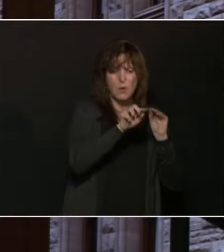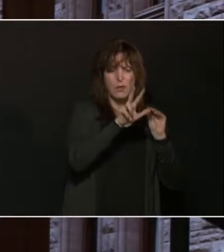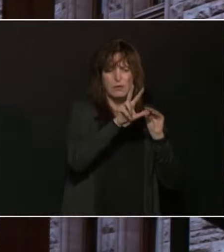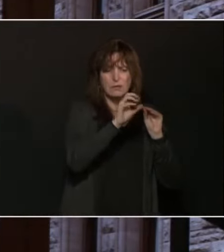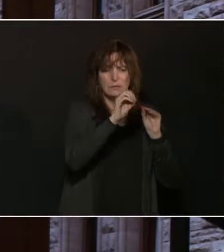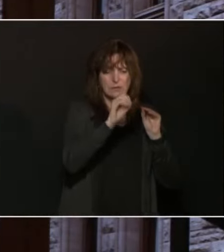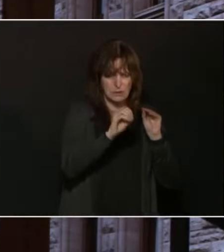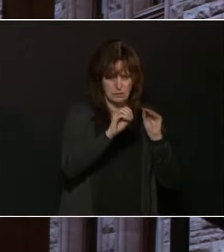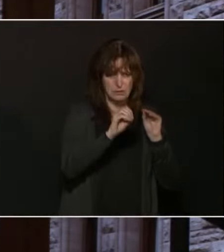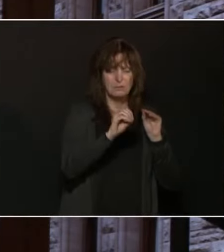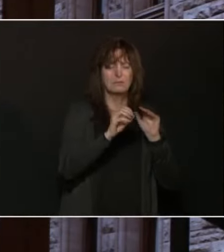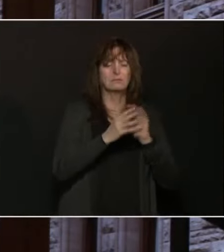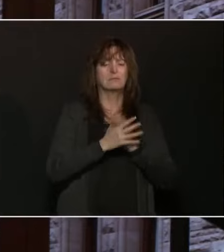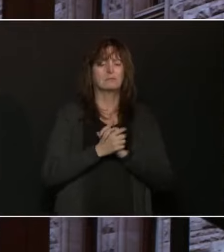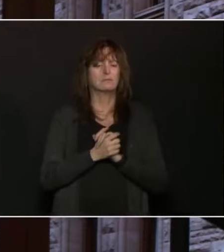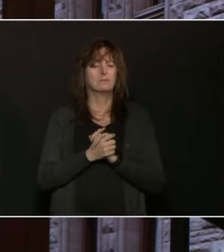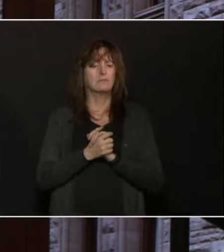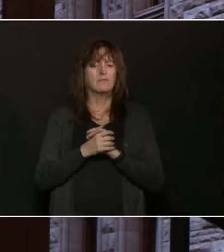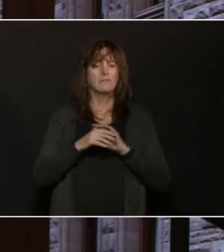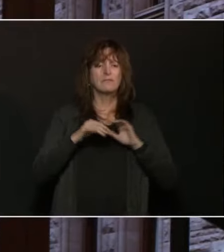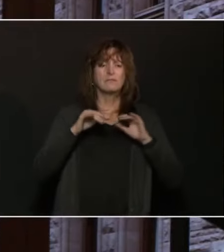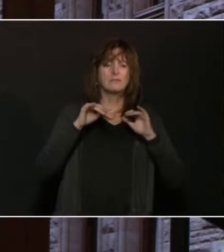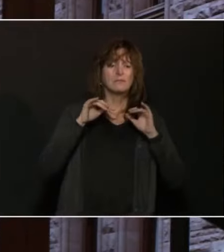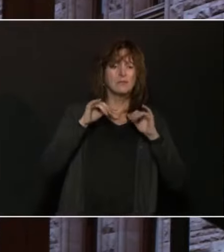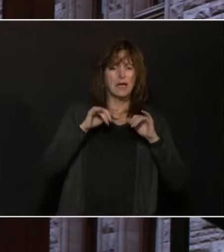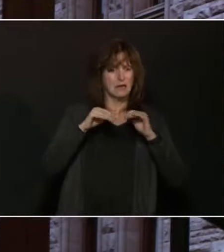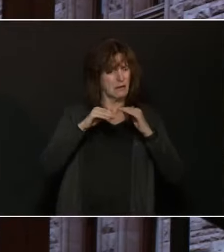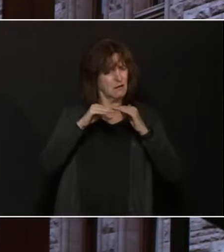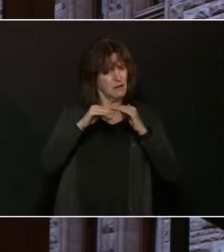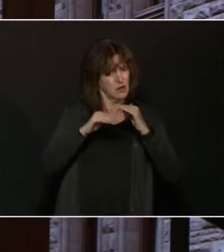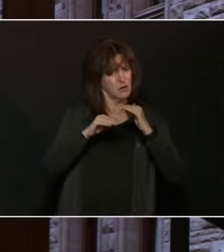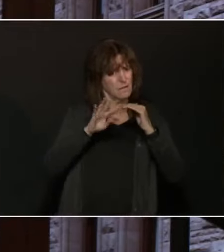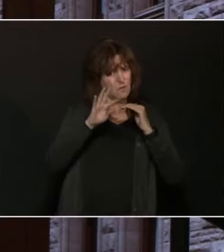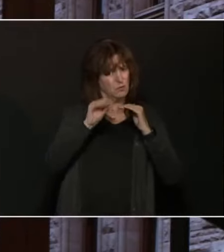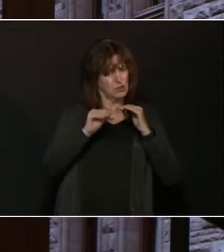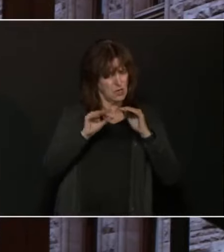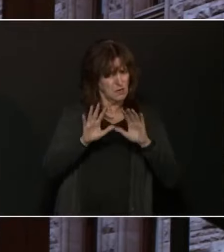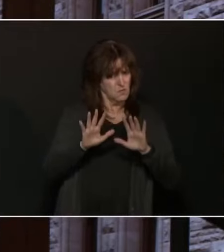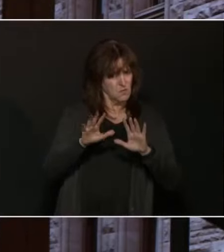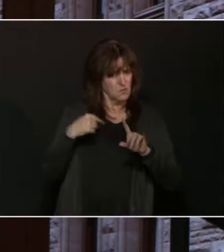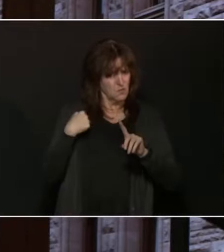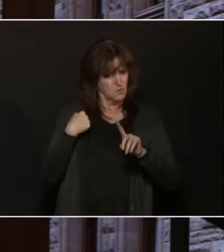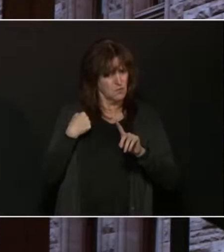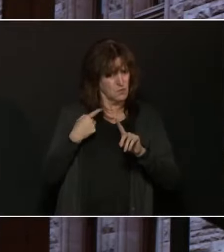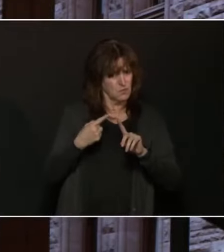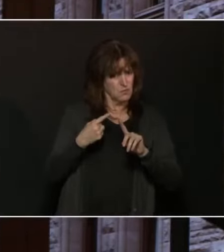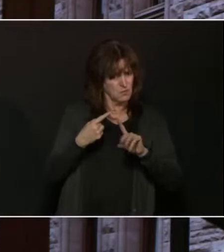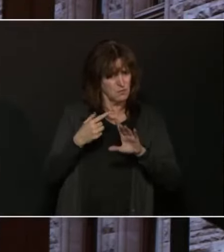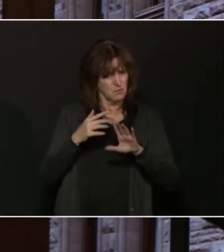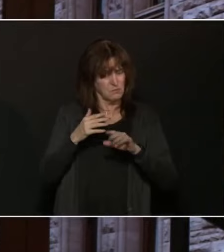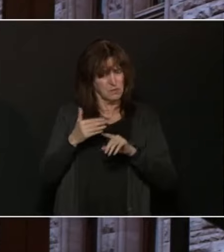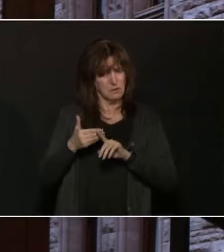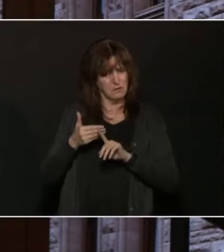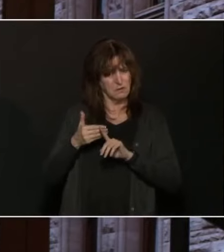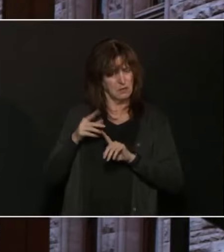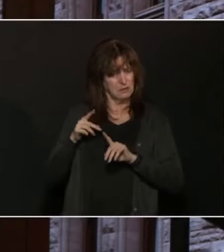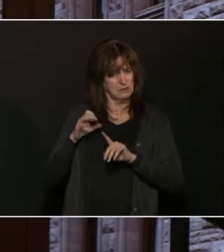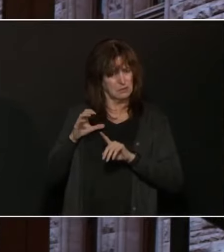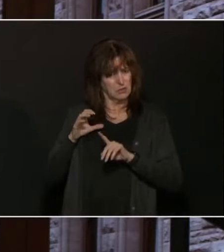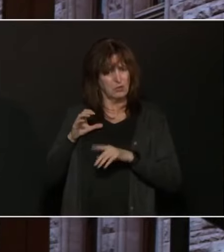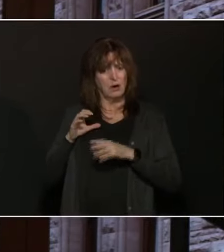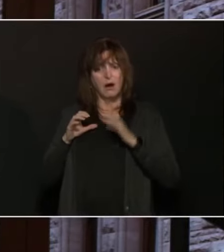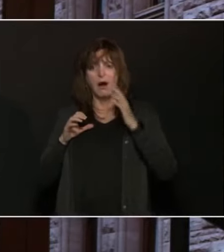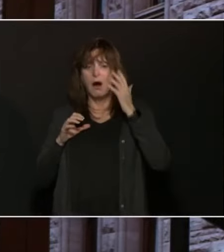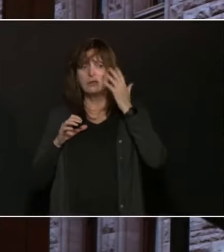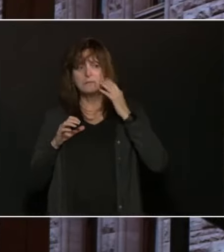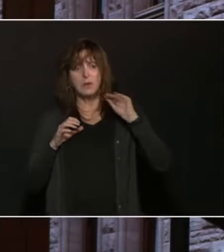4% for a period of time since the early parts of December. The hospitalizations are declining slowly.